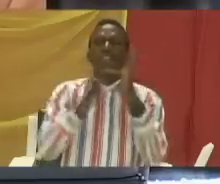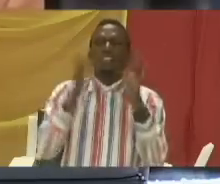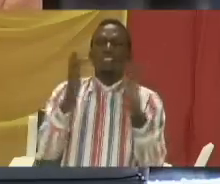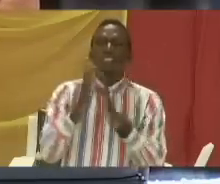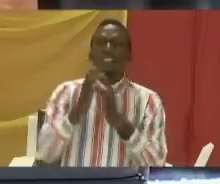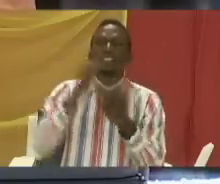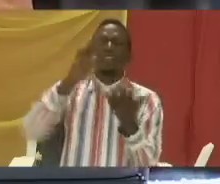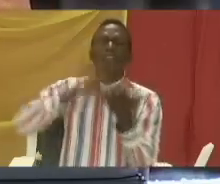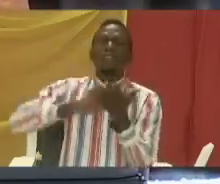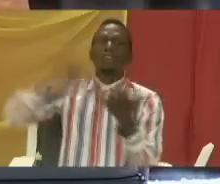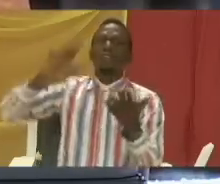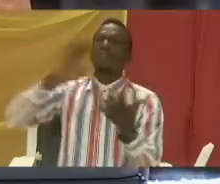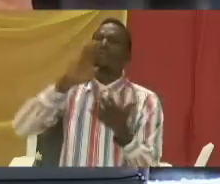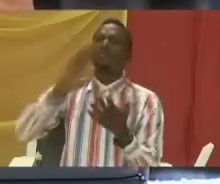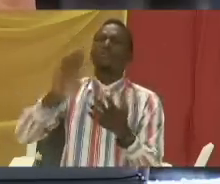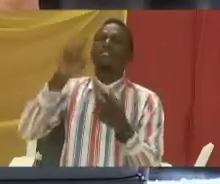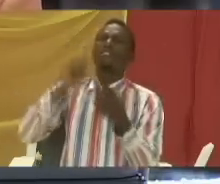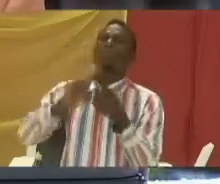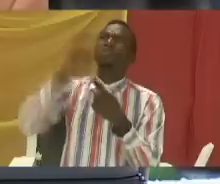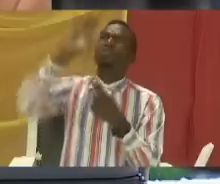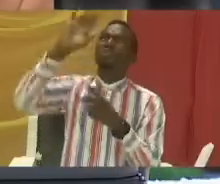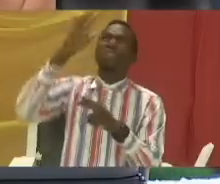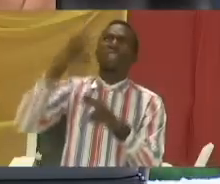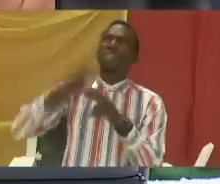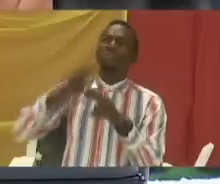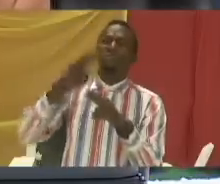Glory be to your holy name.